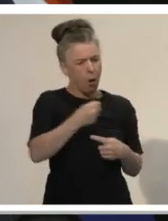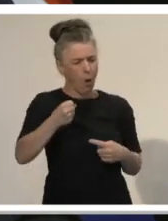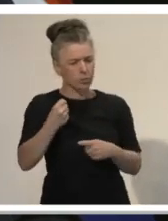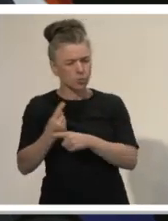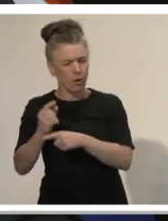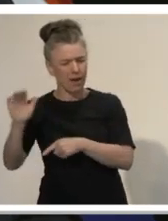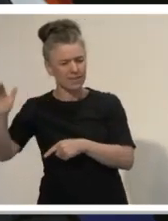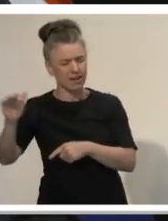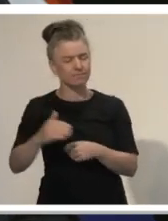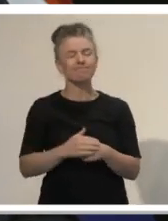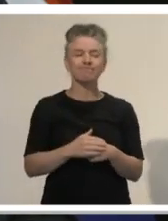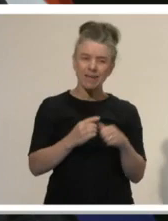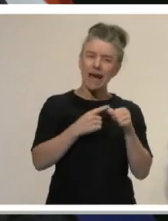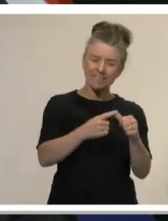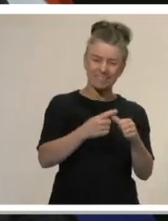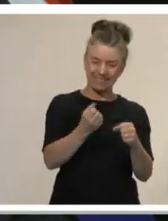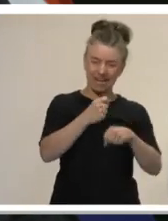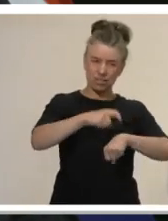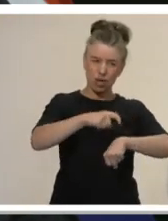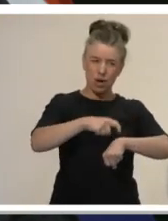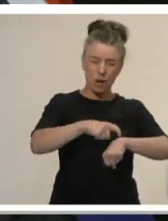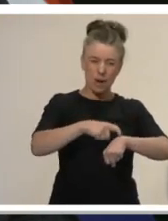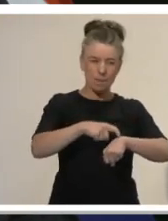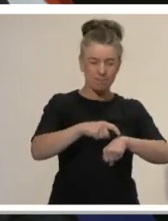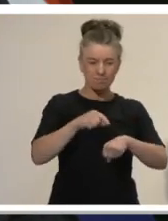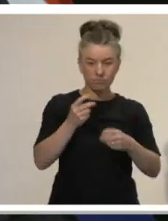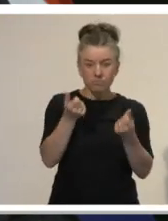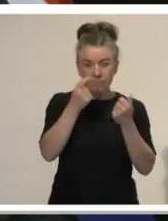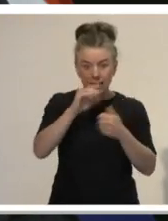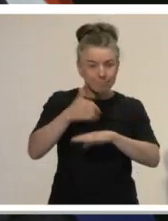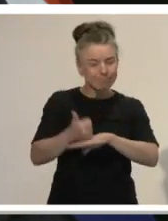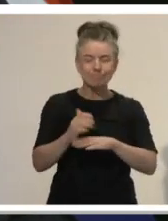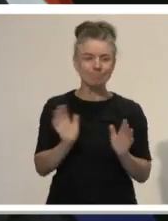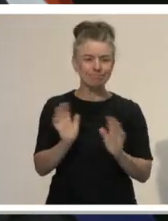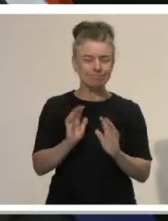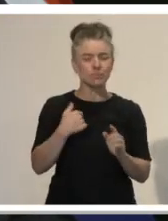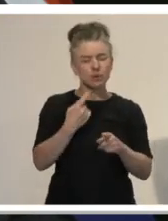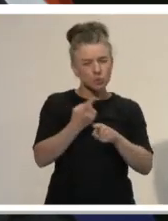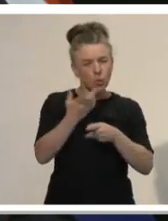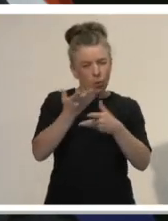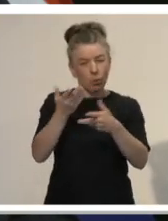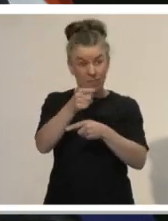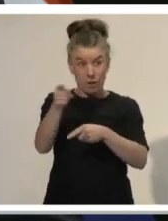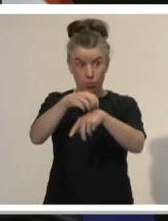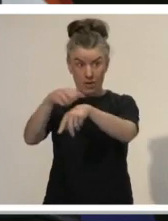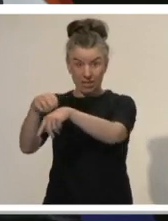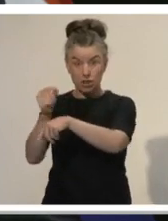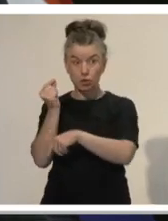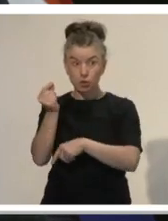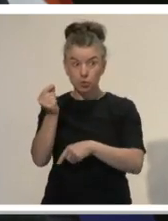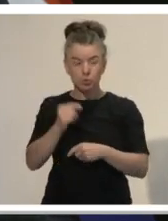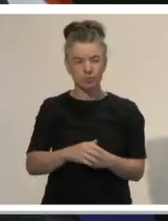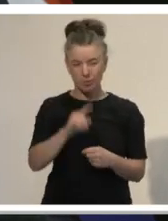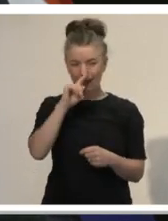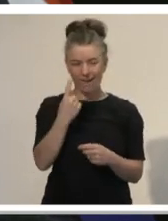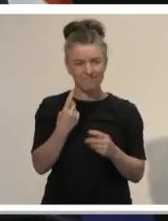Because it takes time to effect those changes. We're having discussions with some of those platforms very soon, and it's not something that can be turned